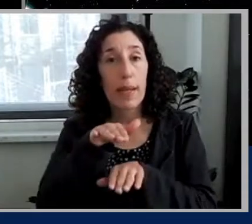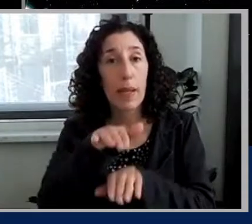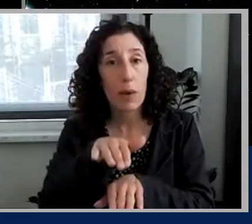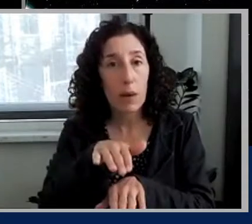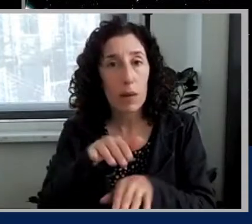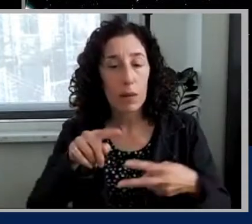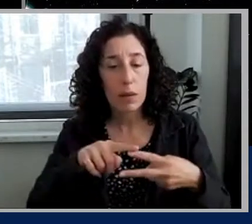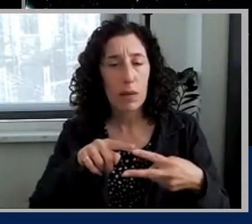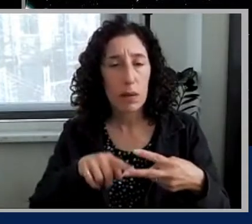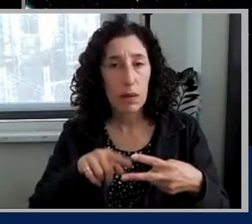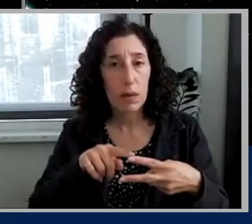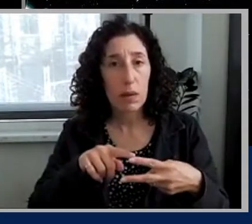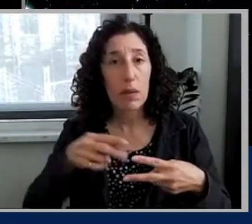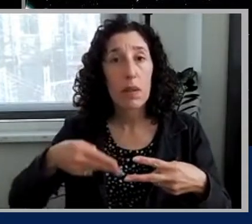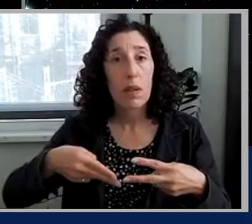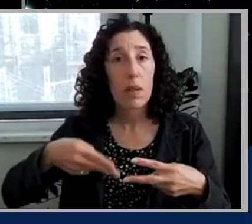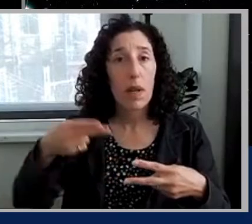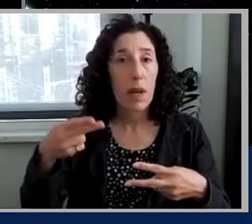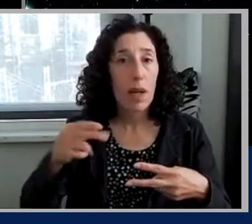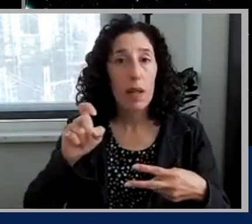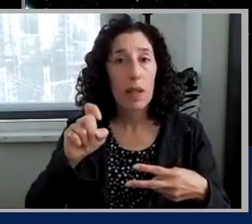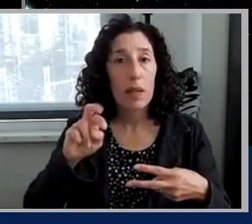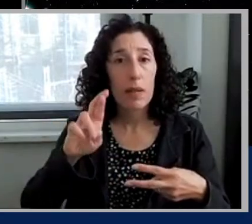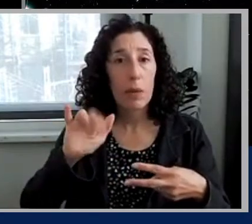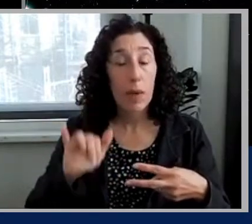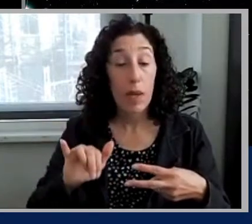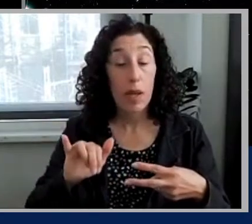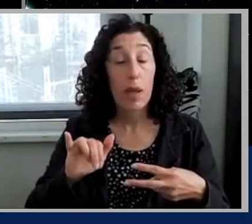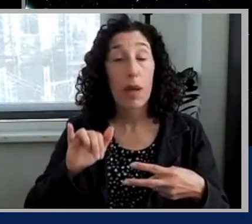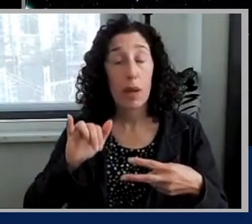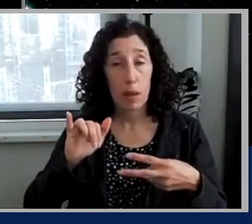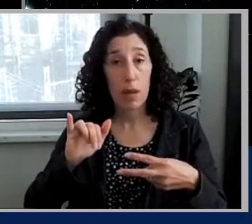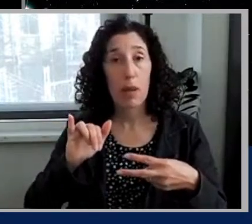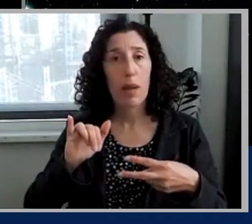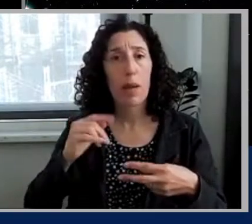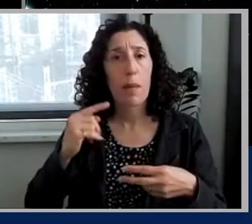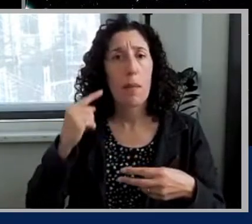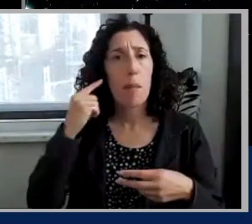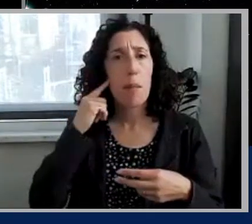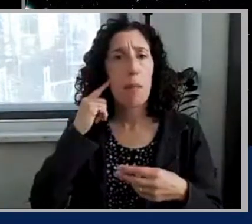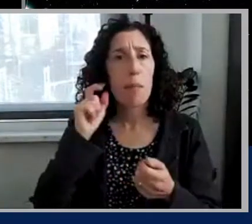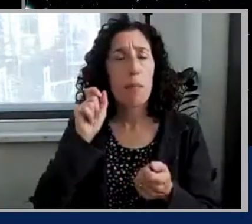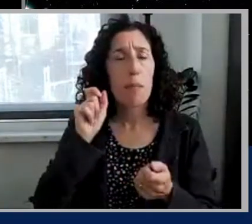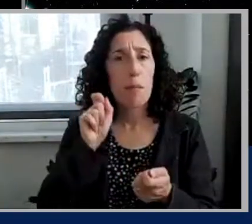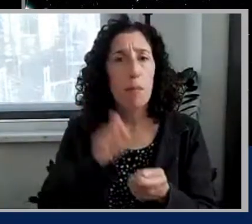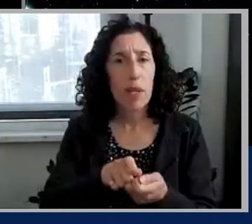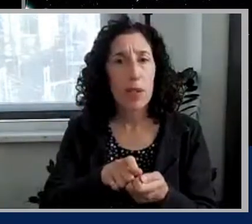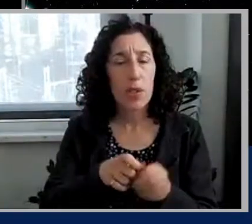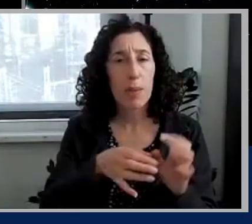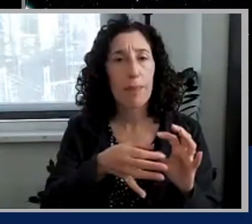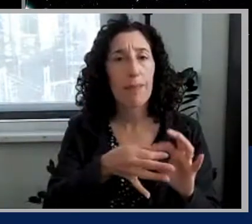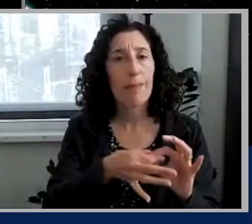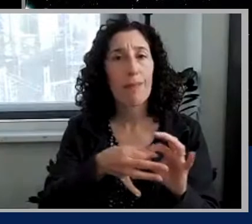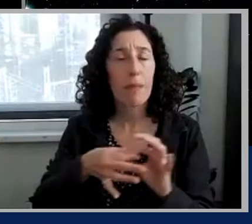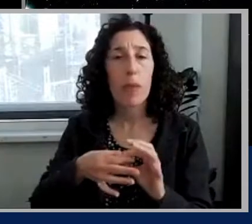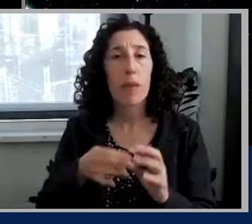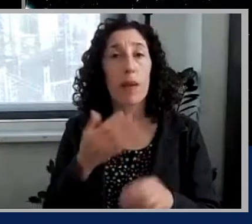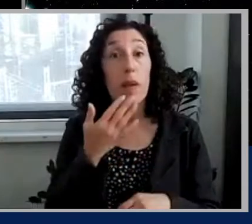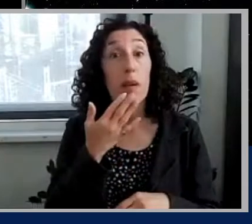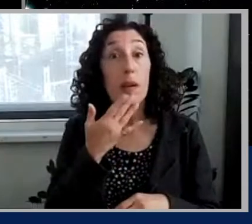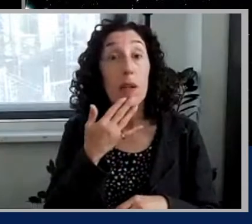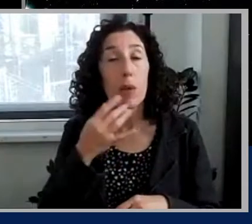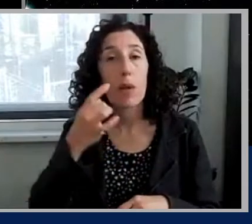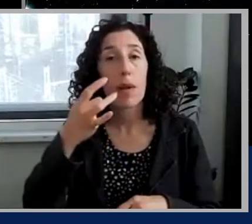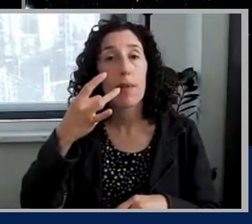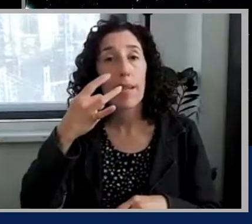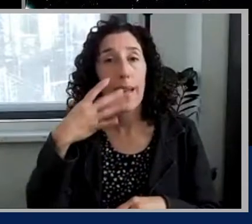what's happening is the pitch is indicating the color of light under this expanding circle, right? So the redder light is producing